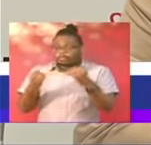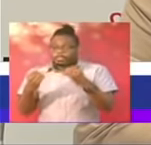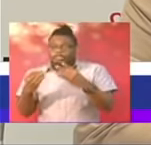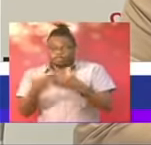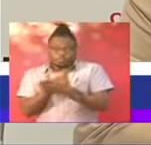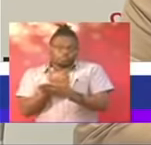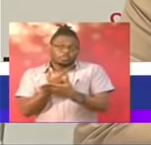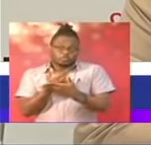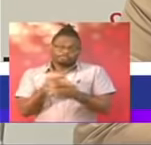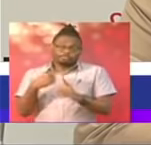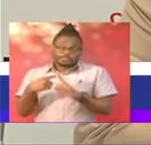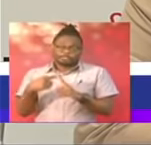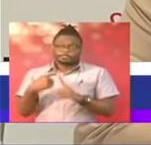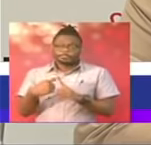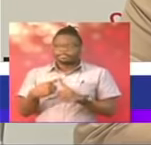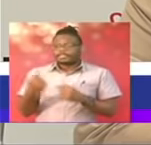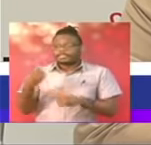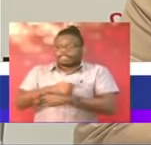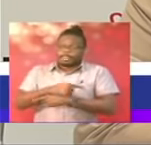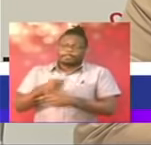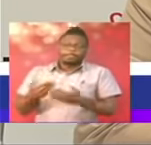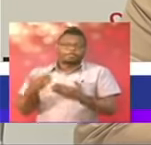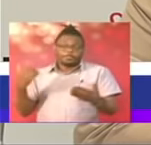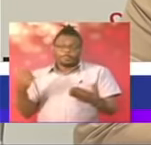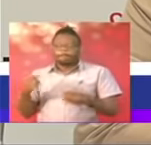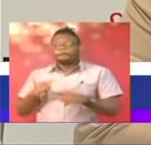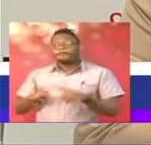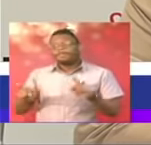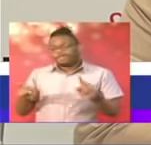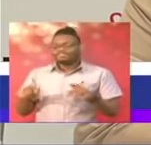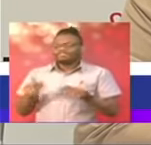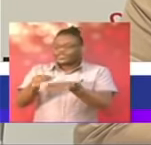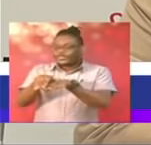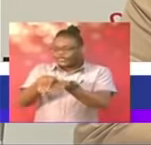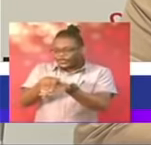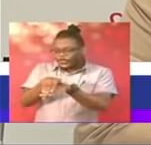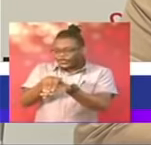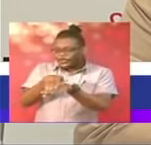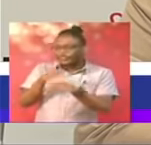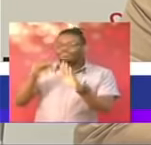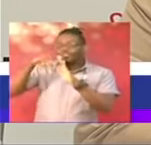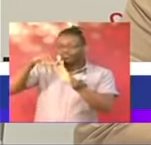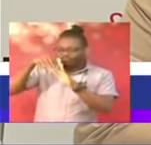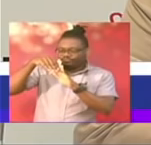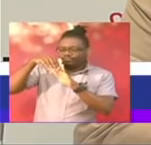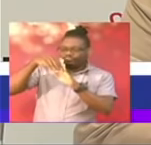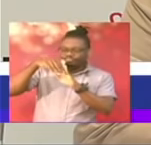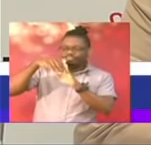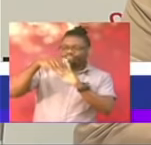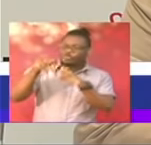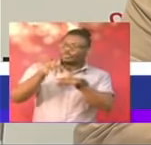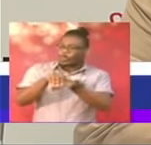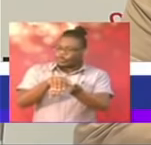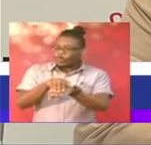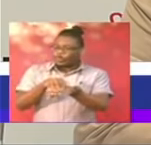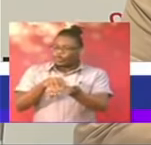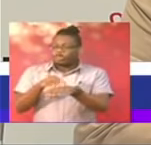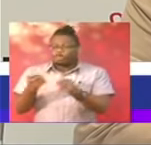the day before. But overall, there is a slow downward trend. And so too with the fatalities, we are seeing that there